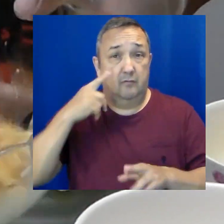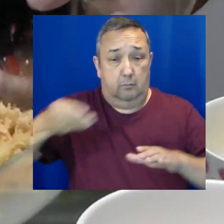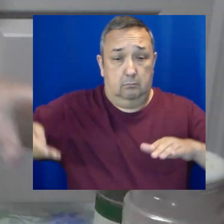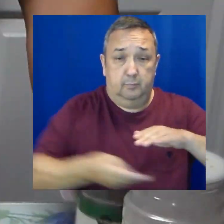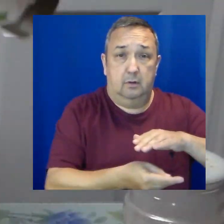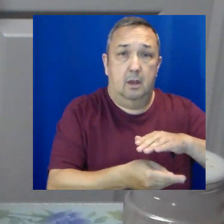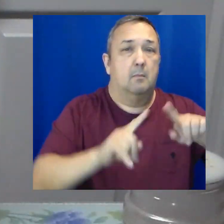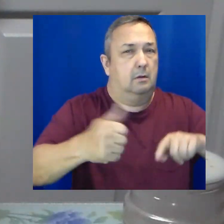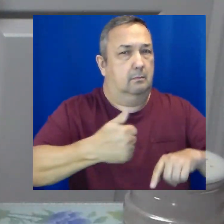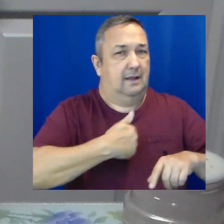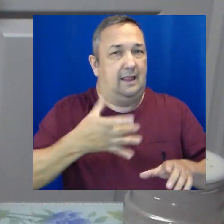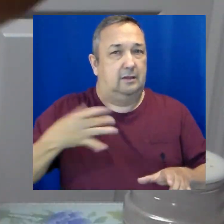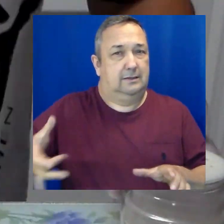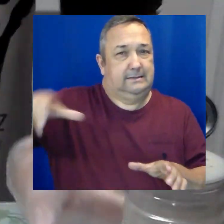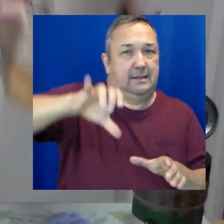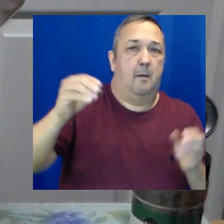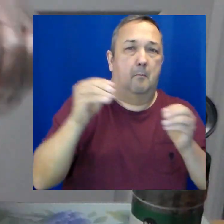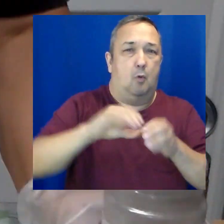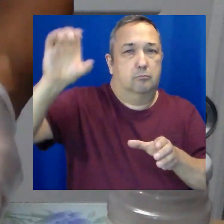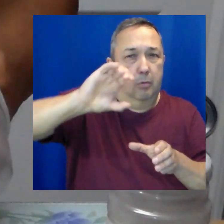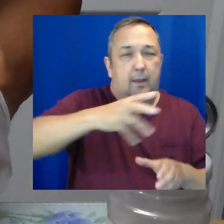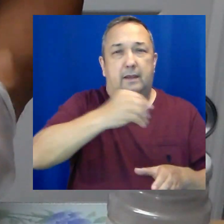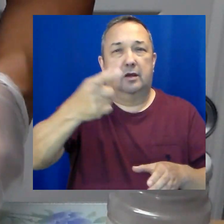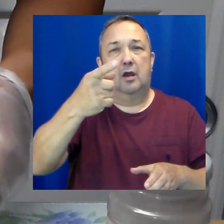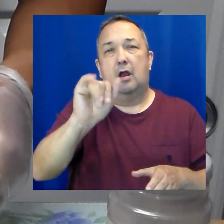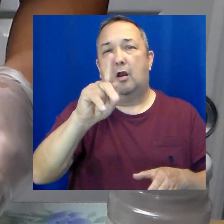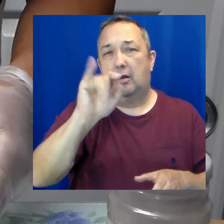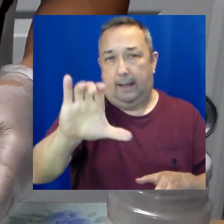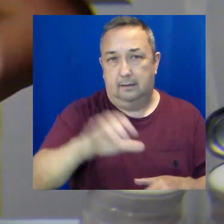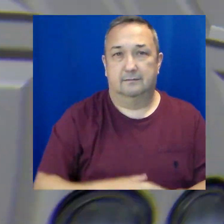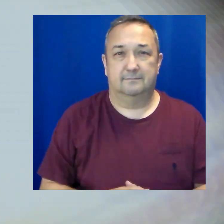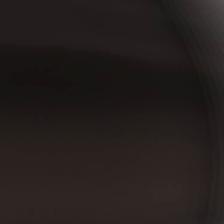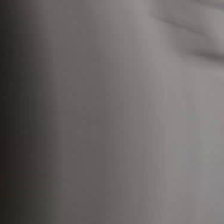ready for the oven, but I like to add the Italian seasonings and the garlic powder.